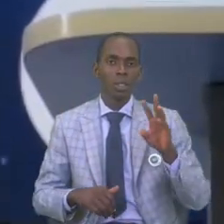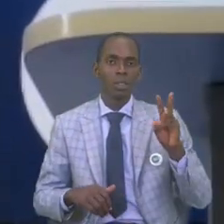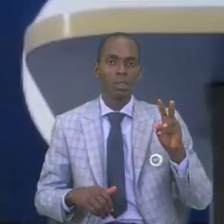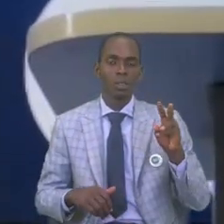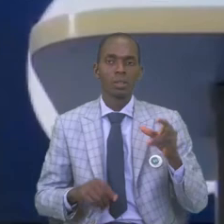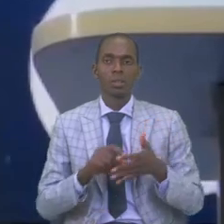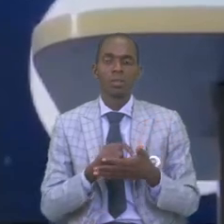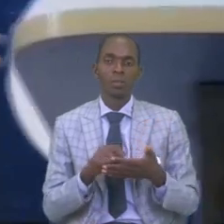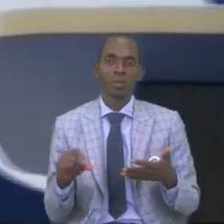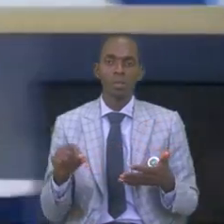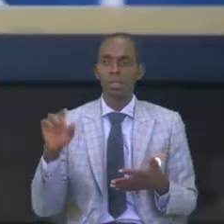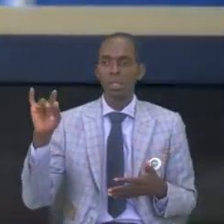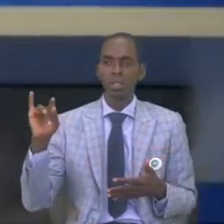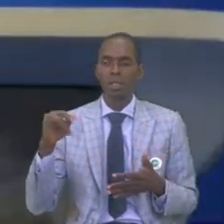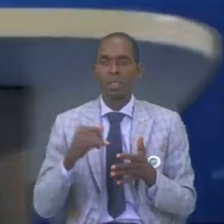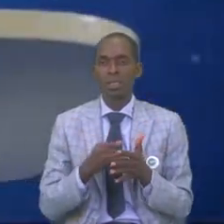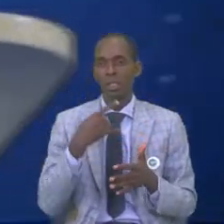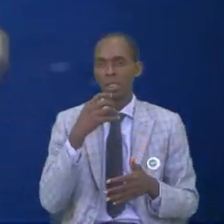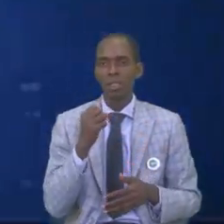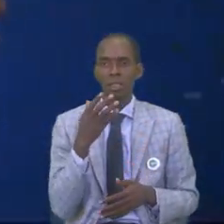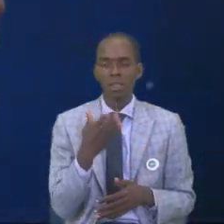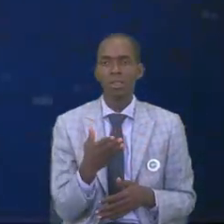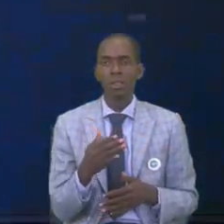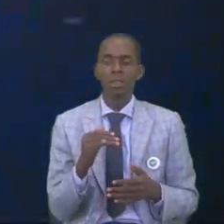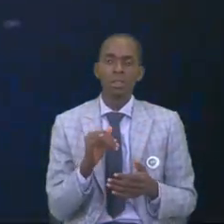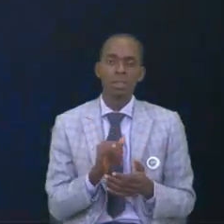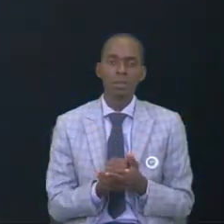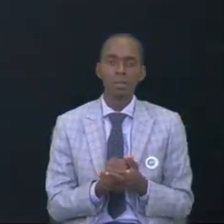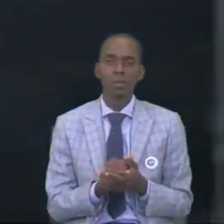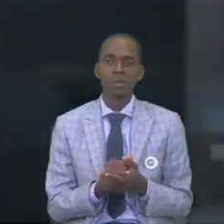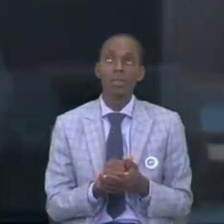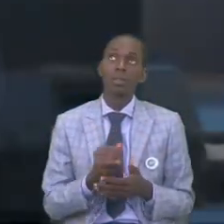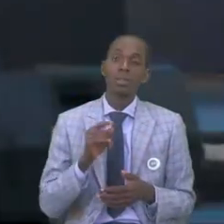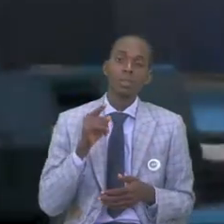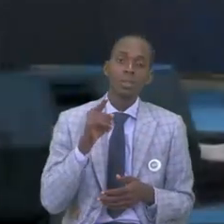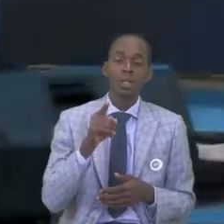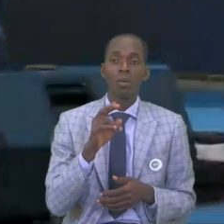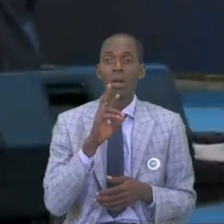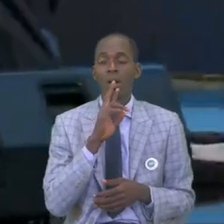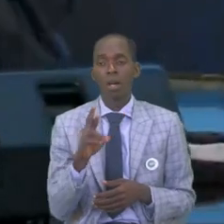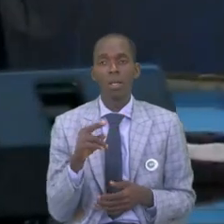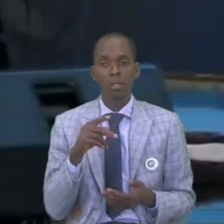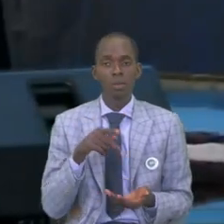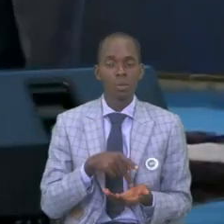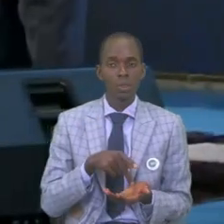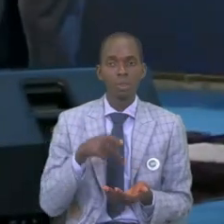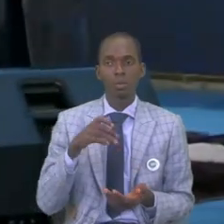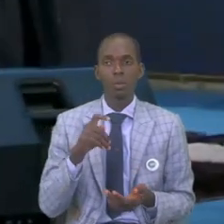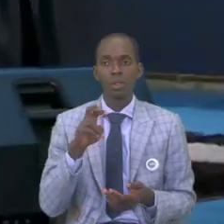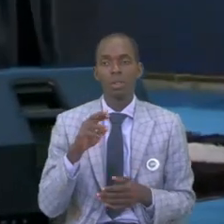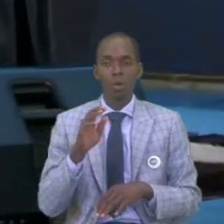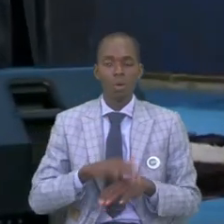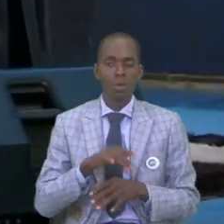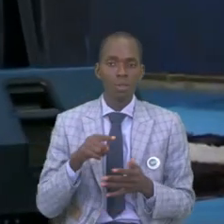from verse 18. It says, thou art Peter, and upon this rock I